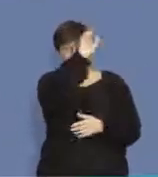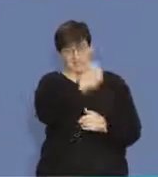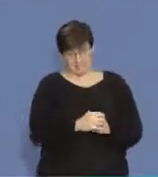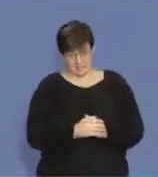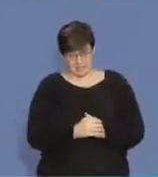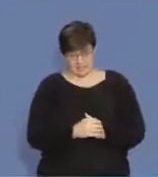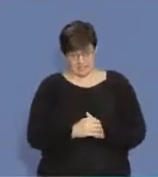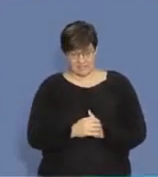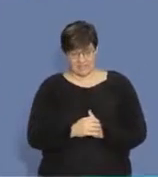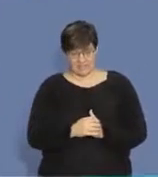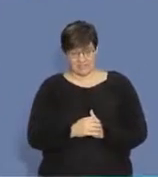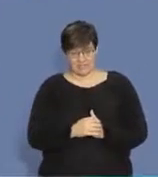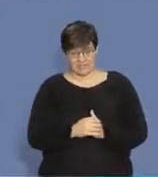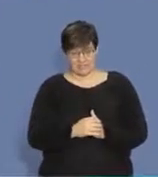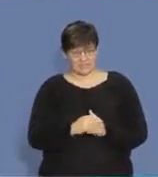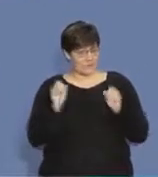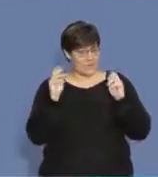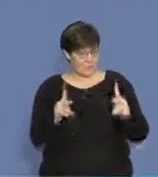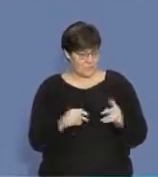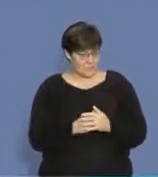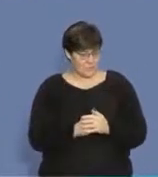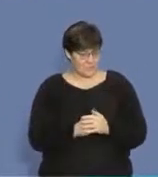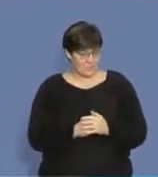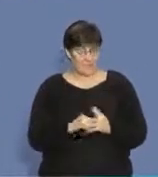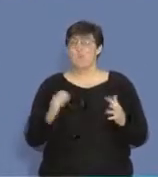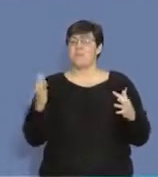amount that you are working with. Okay, guys, let's take a